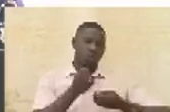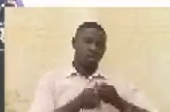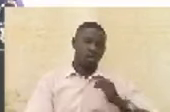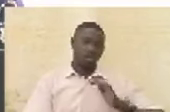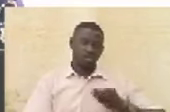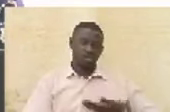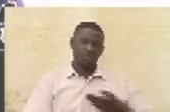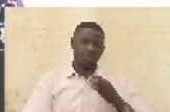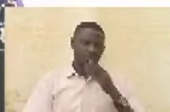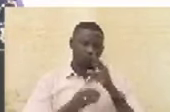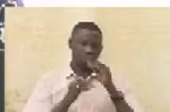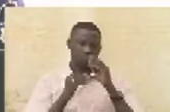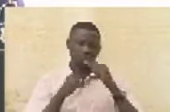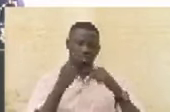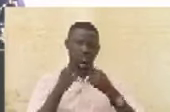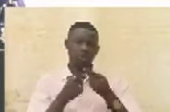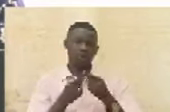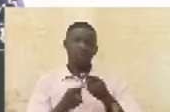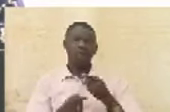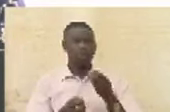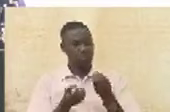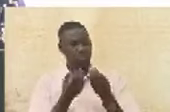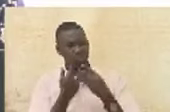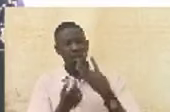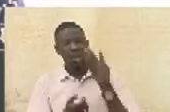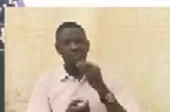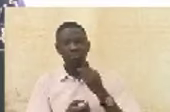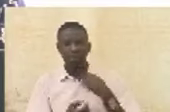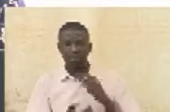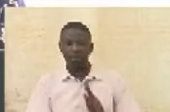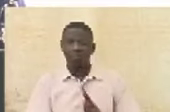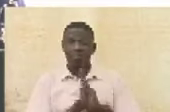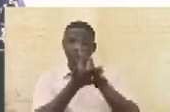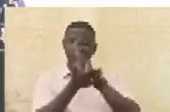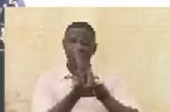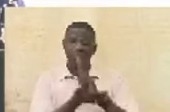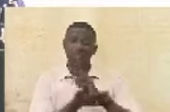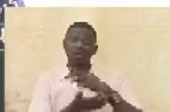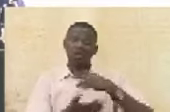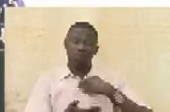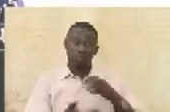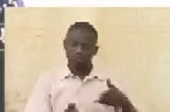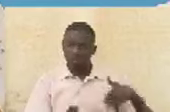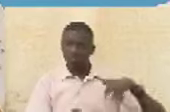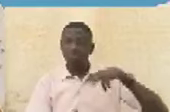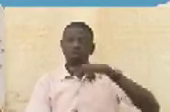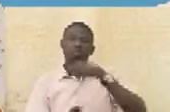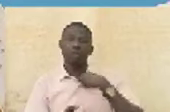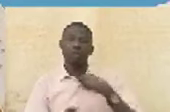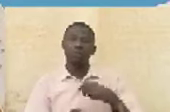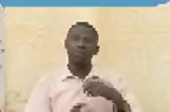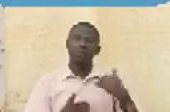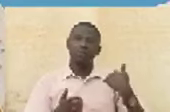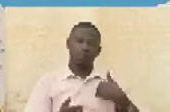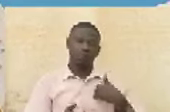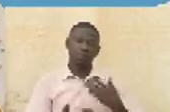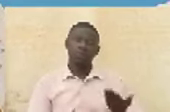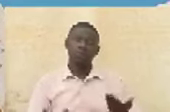you tell us if she willingly went with these so-called witch hunters?